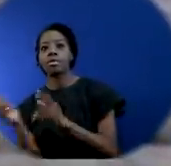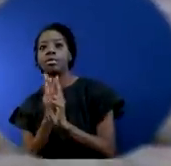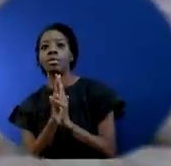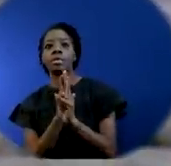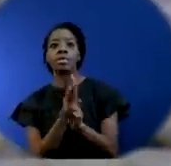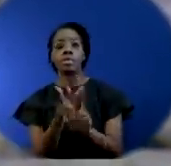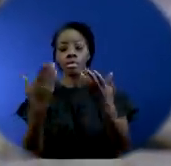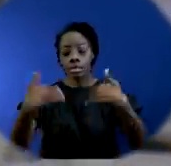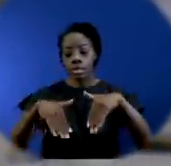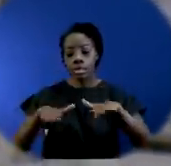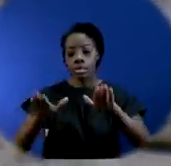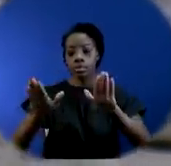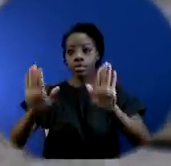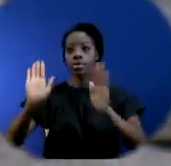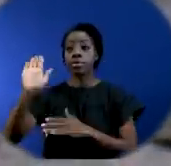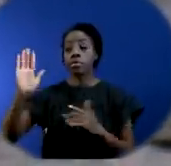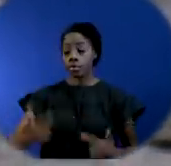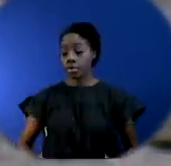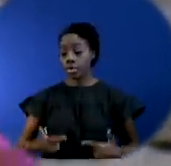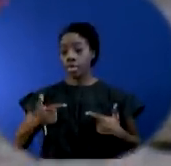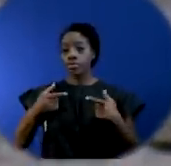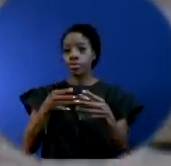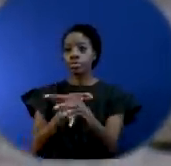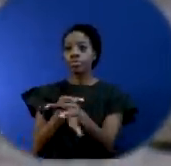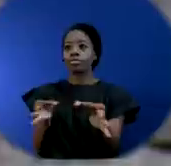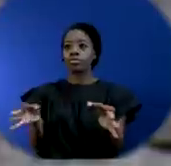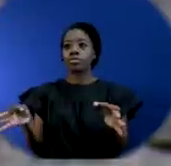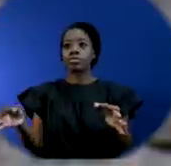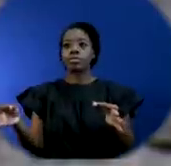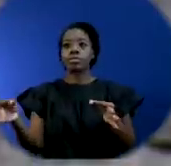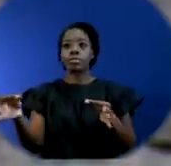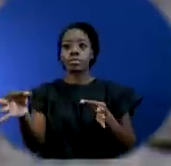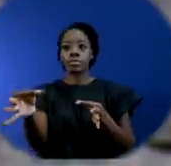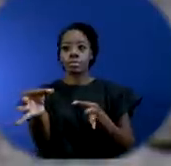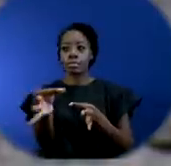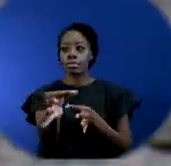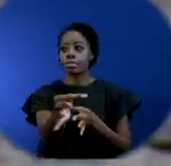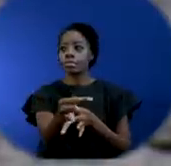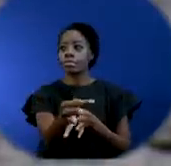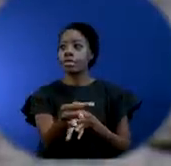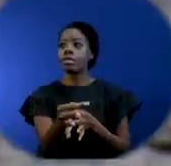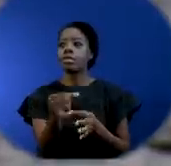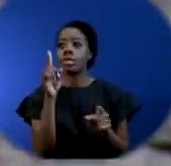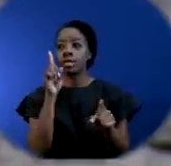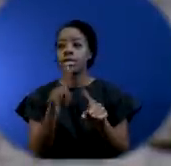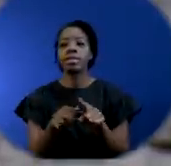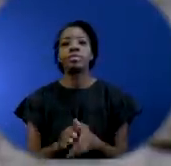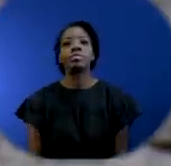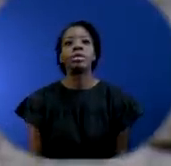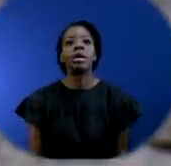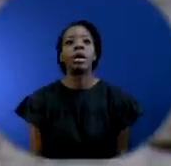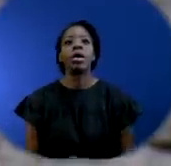You agreed to give your life to save mine.